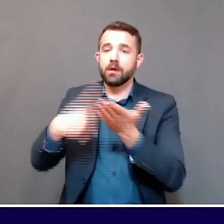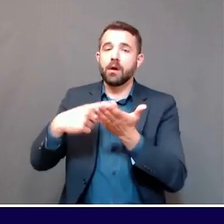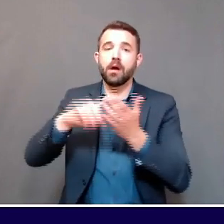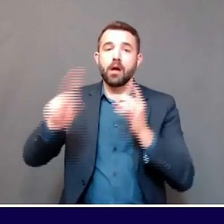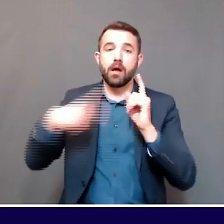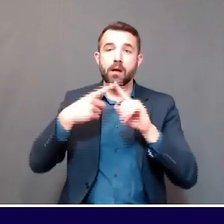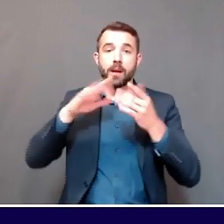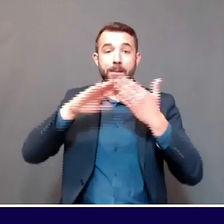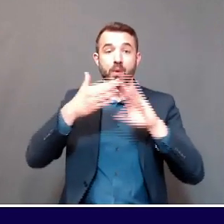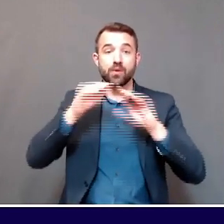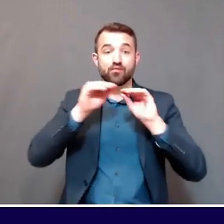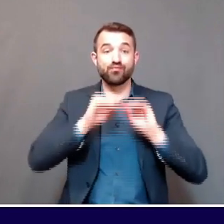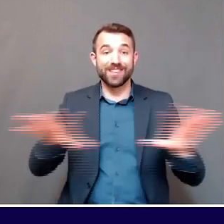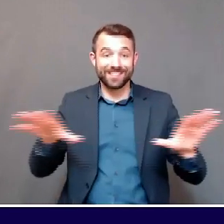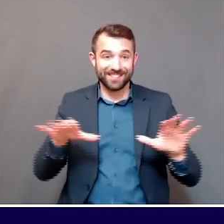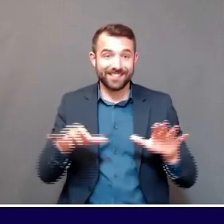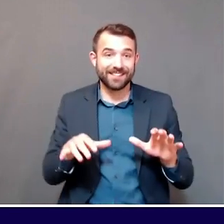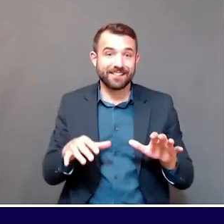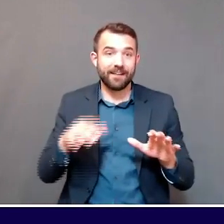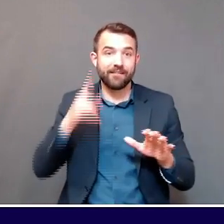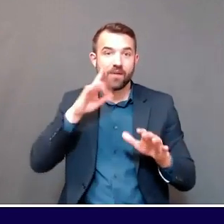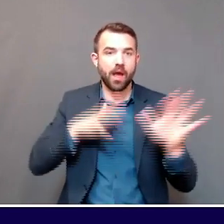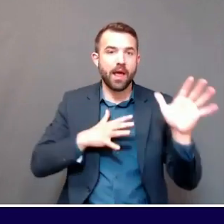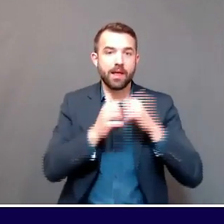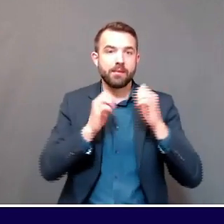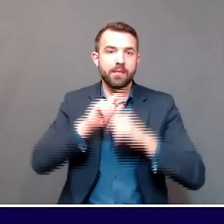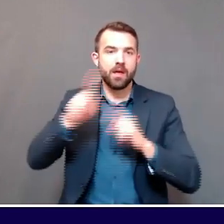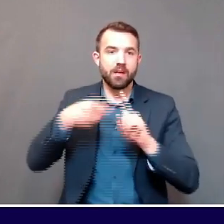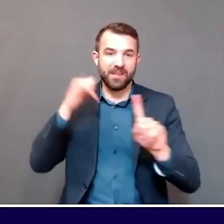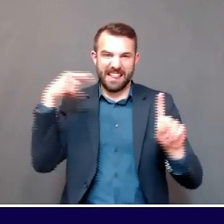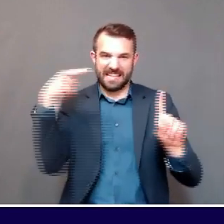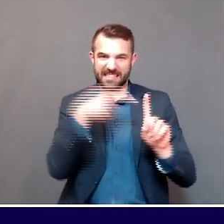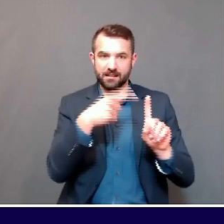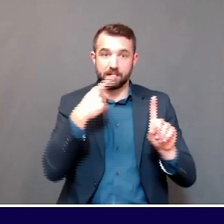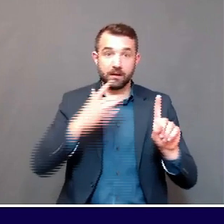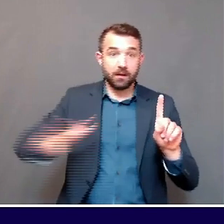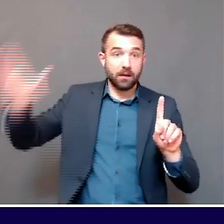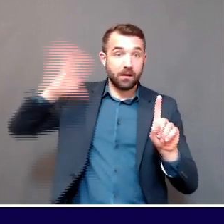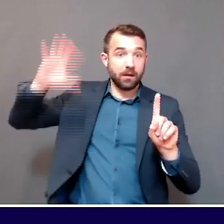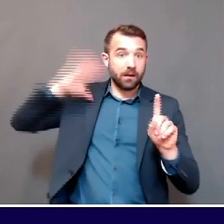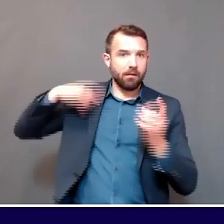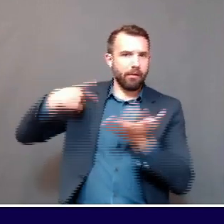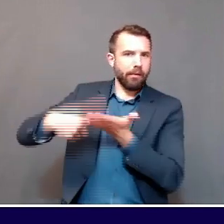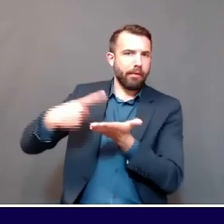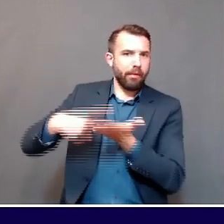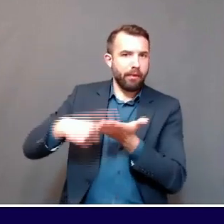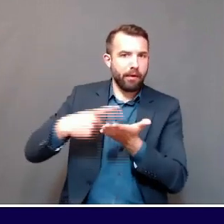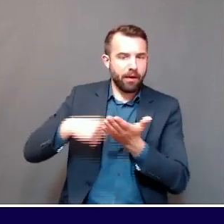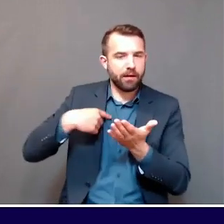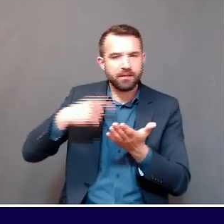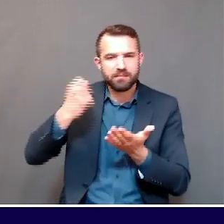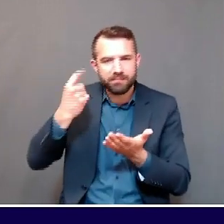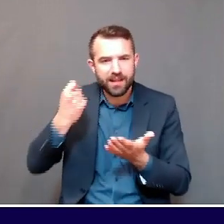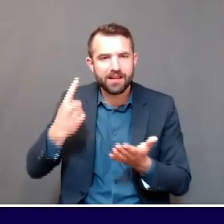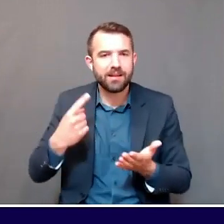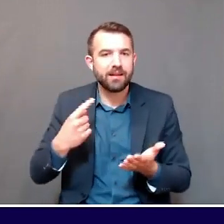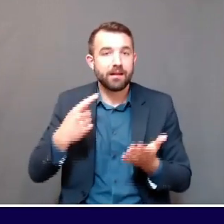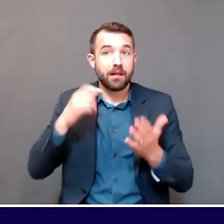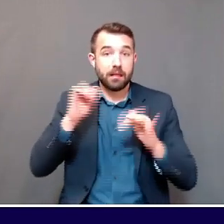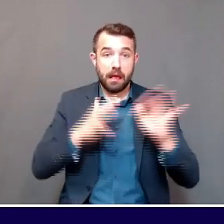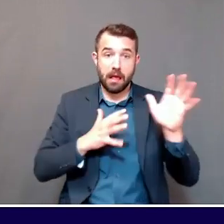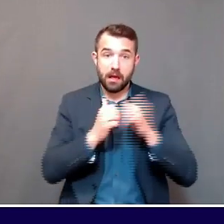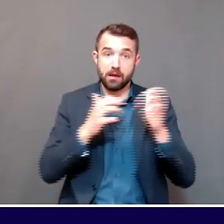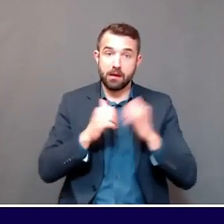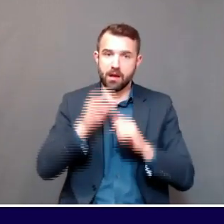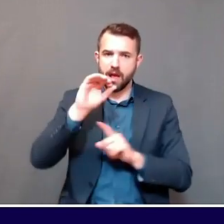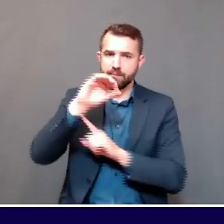I know you talked about this in the past, but can you give us an update on what percentage of the cases that we're seeing